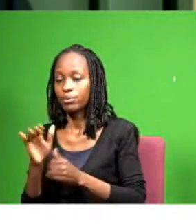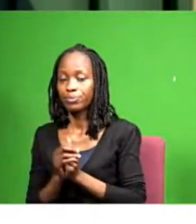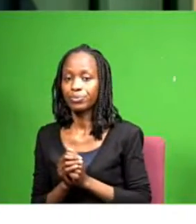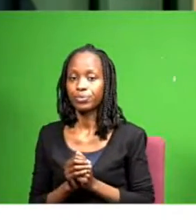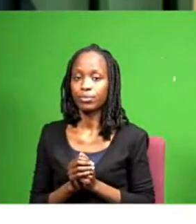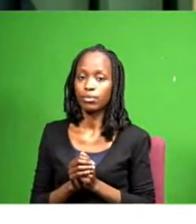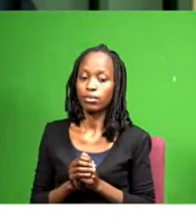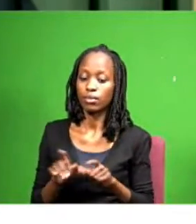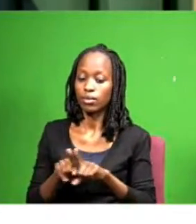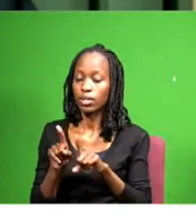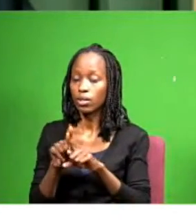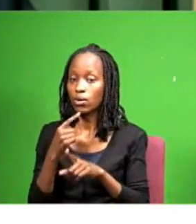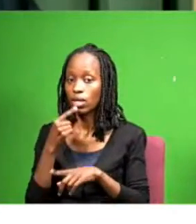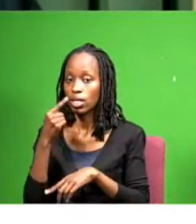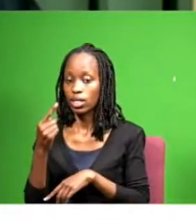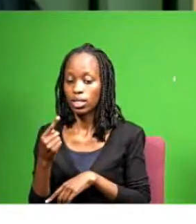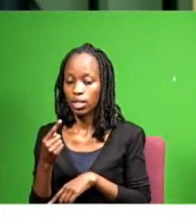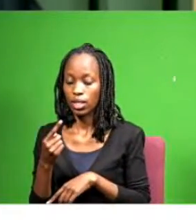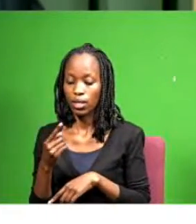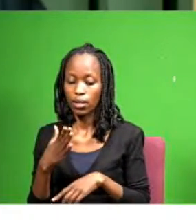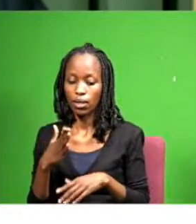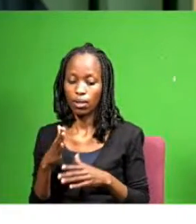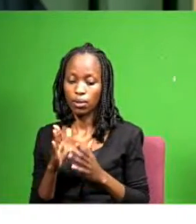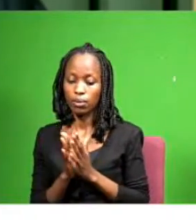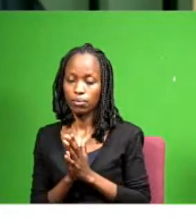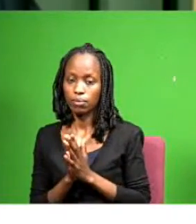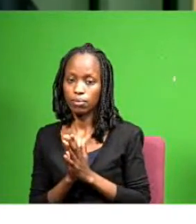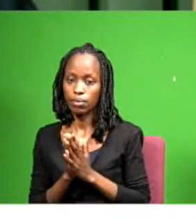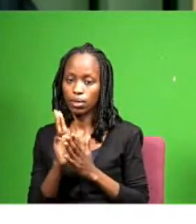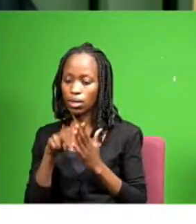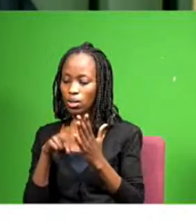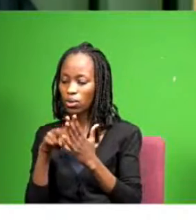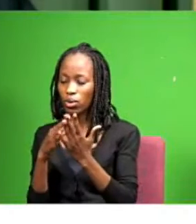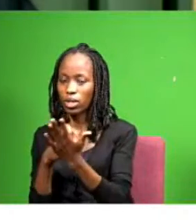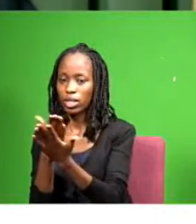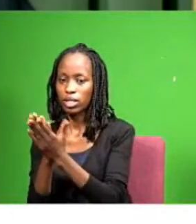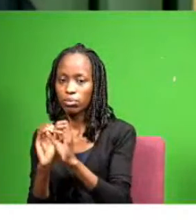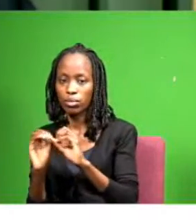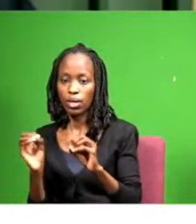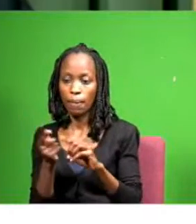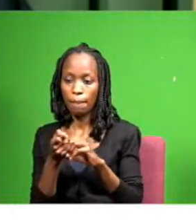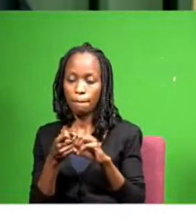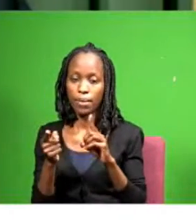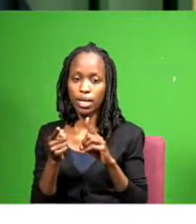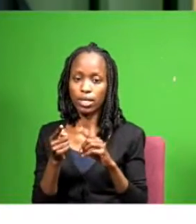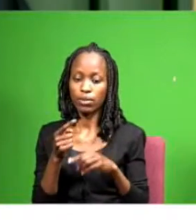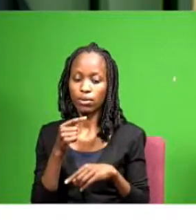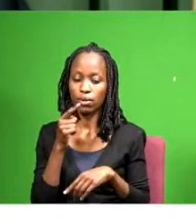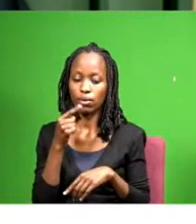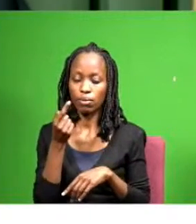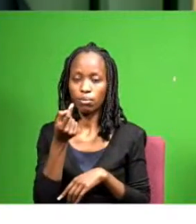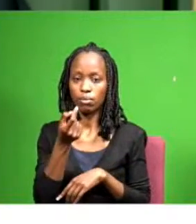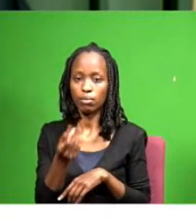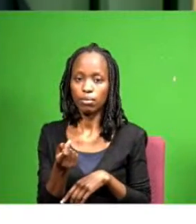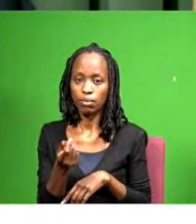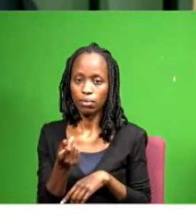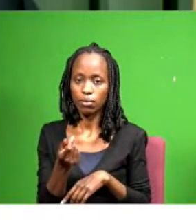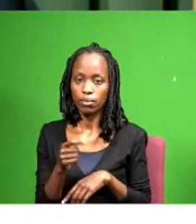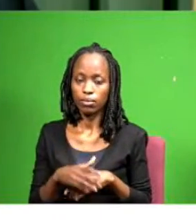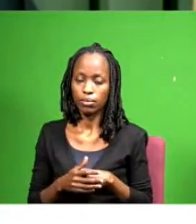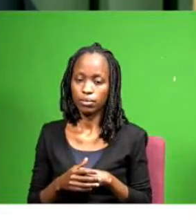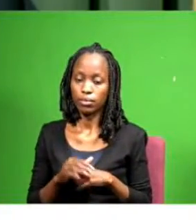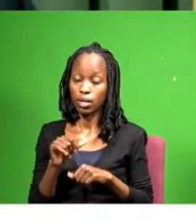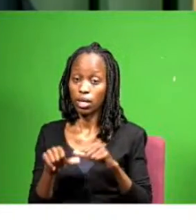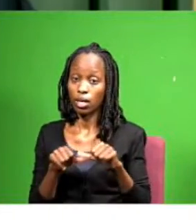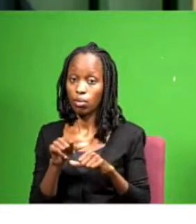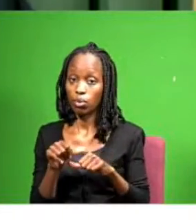So as I indicated, I will not go into the submissions at all. I'll make a few comments on